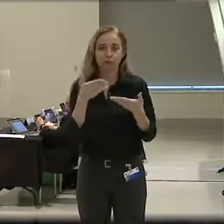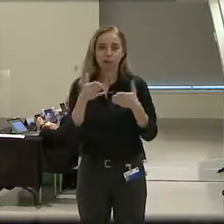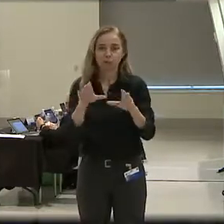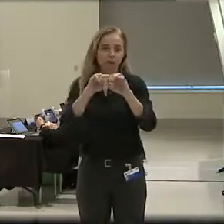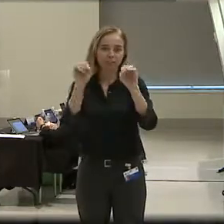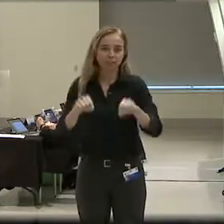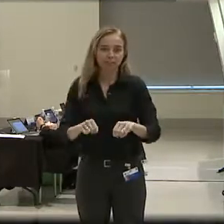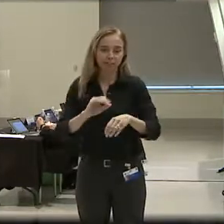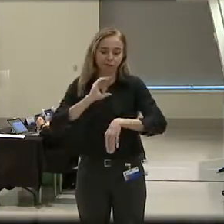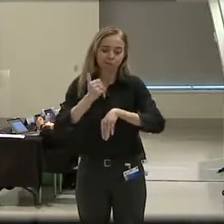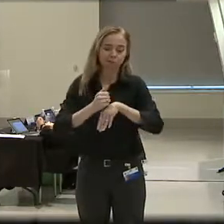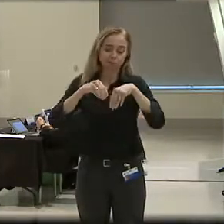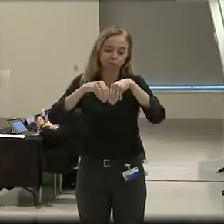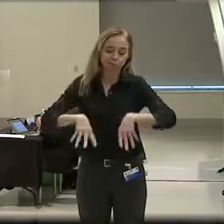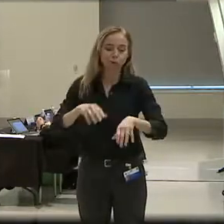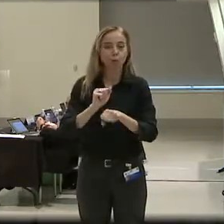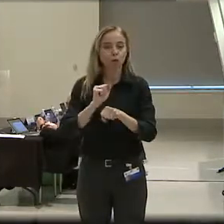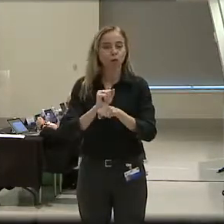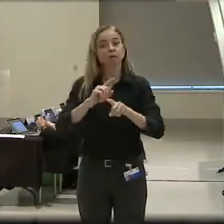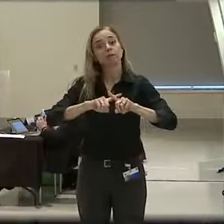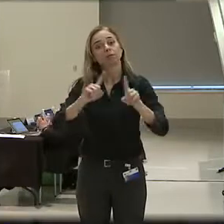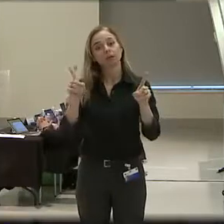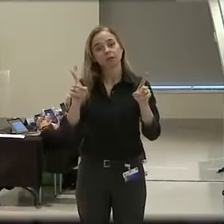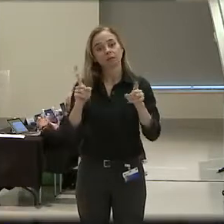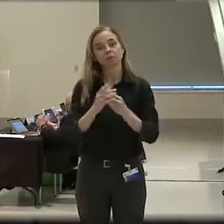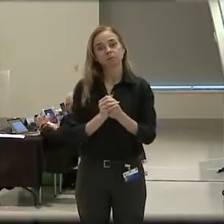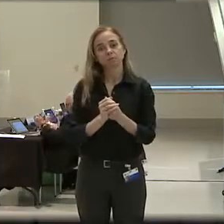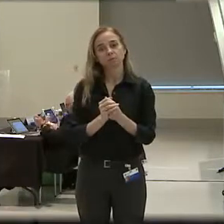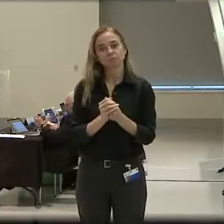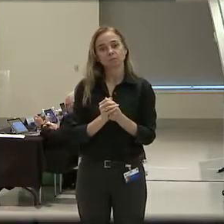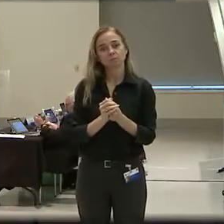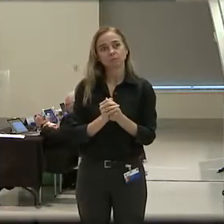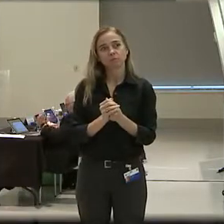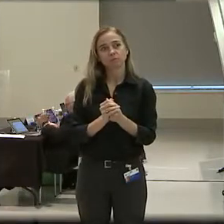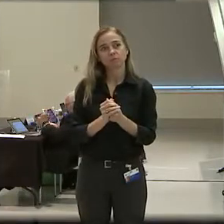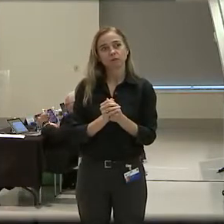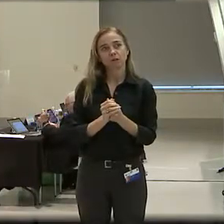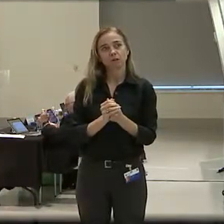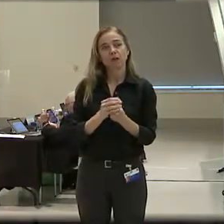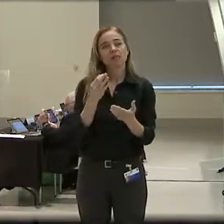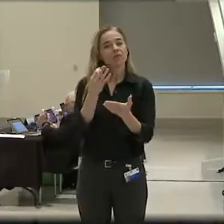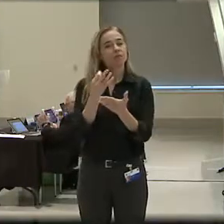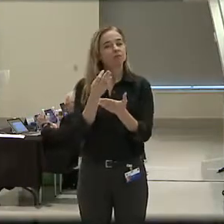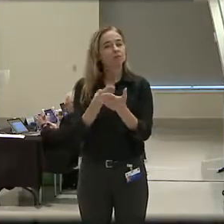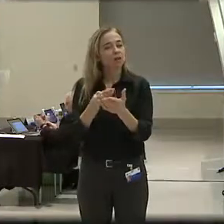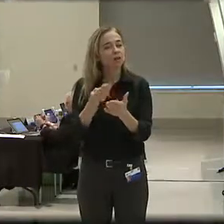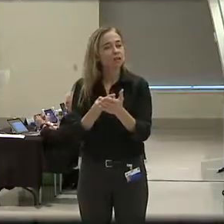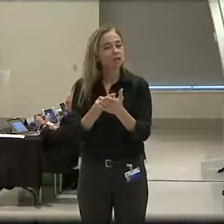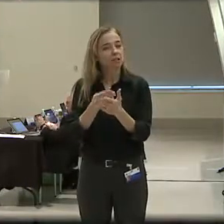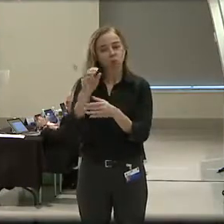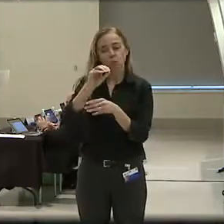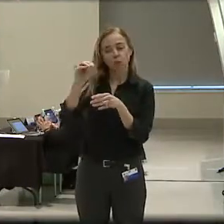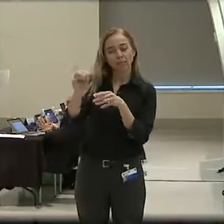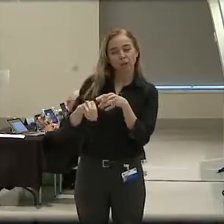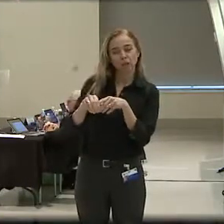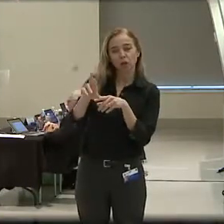works. And then as to the, you know, as to the funding ratio,